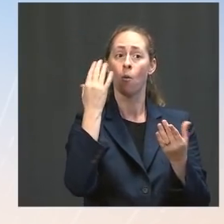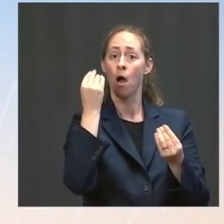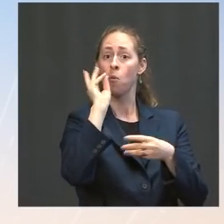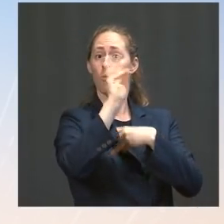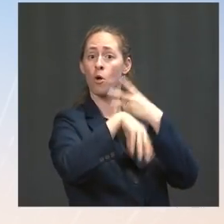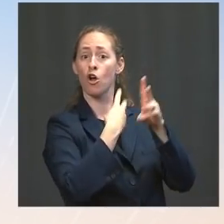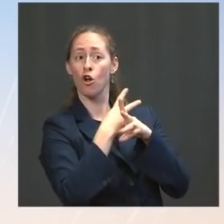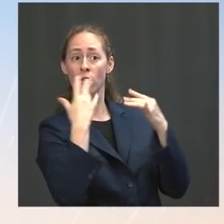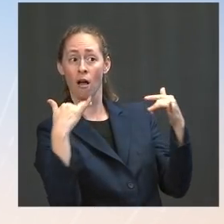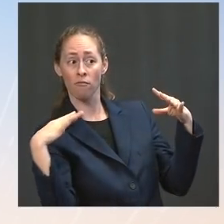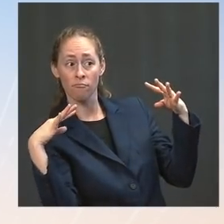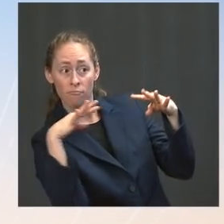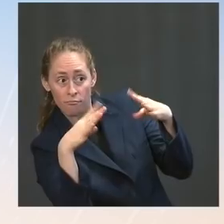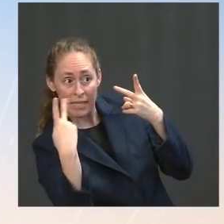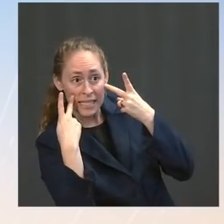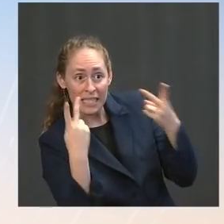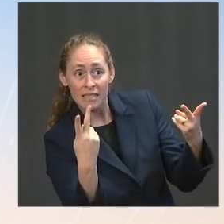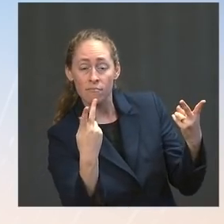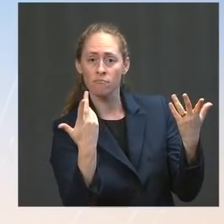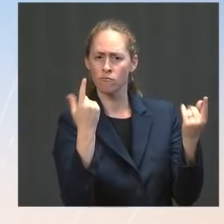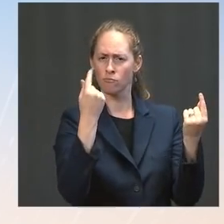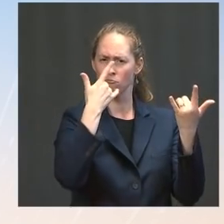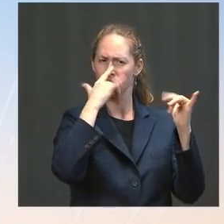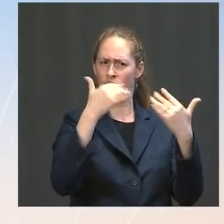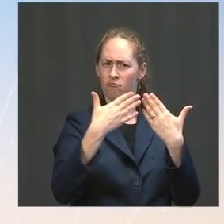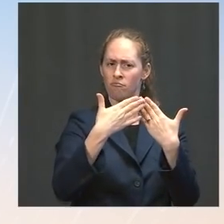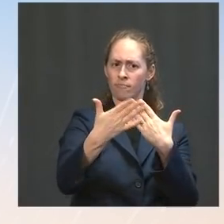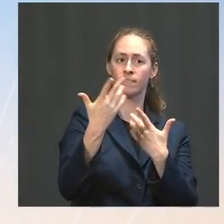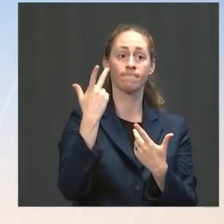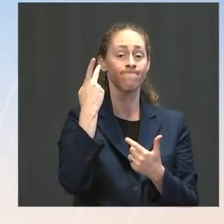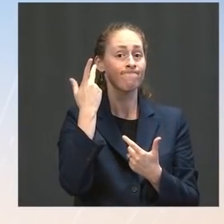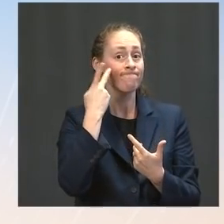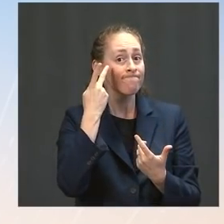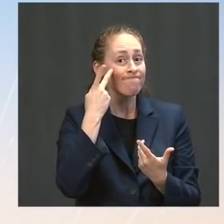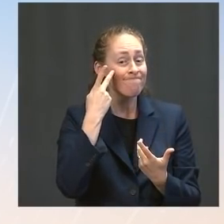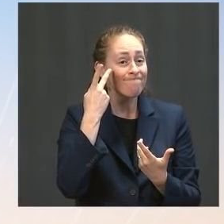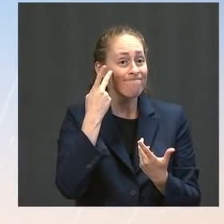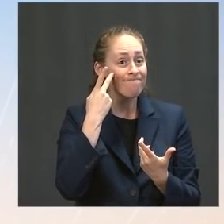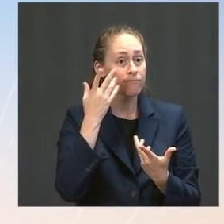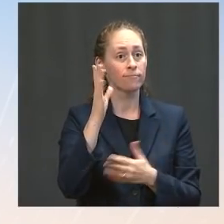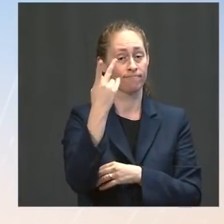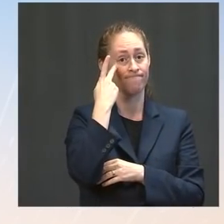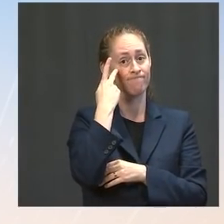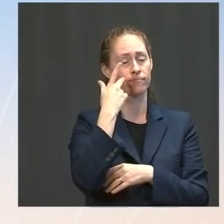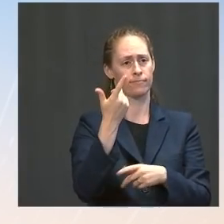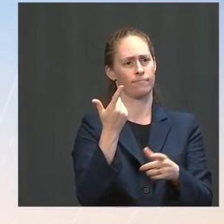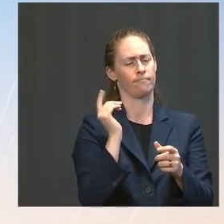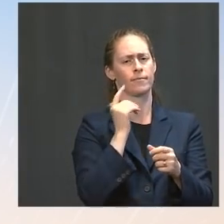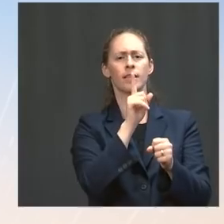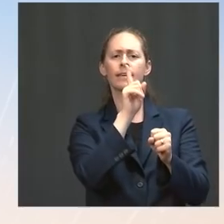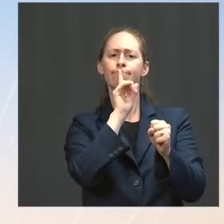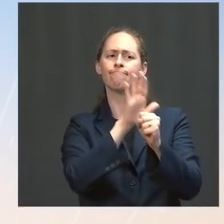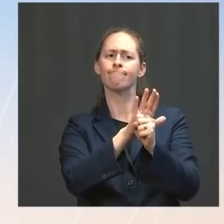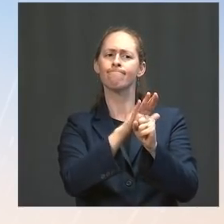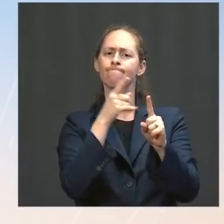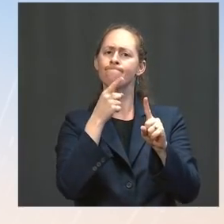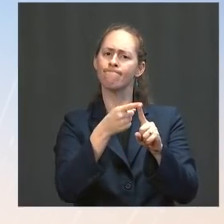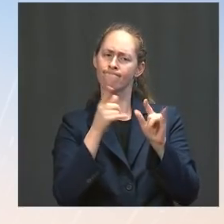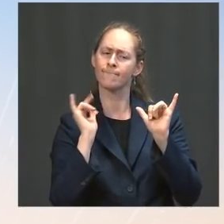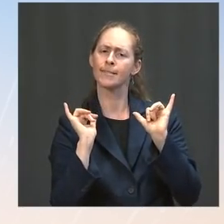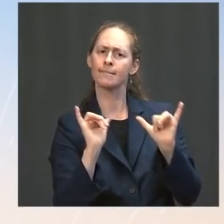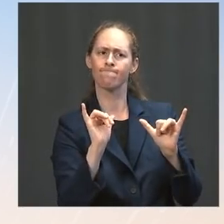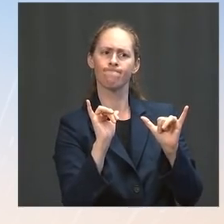to compete with China and countries around the world, to understand that we have to do multiple things at the same time. That's exactly what any president of the United States has